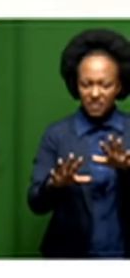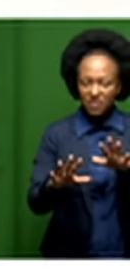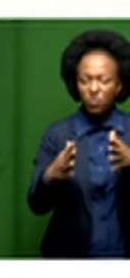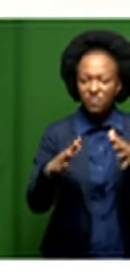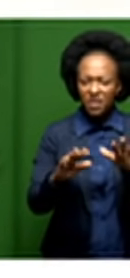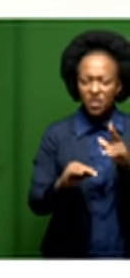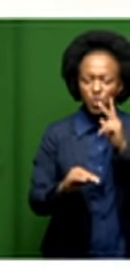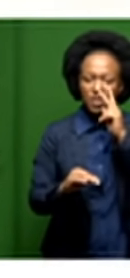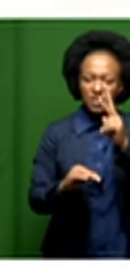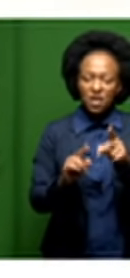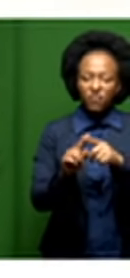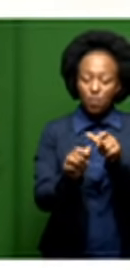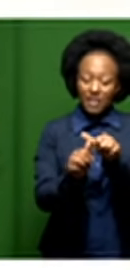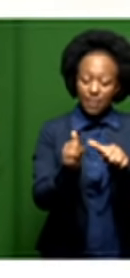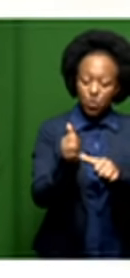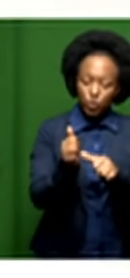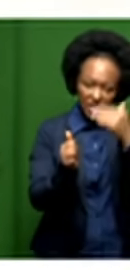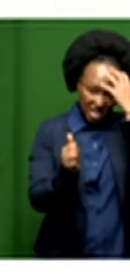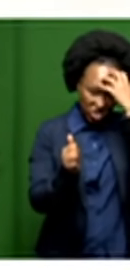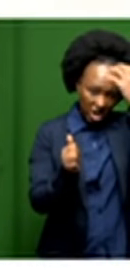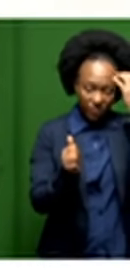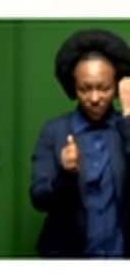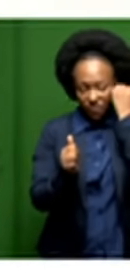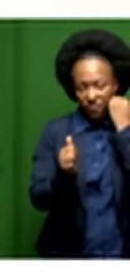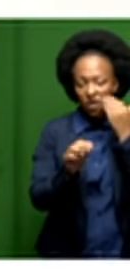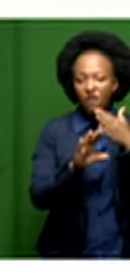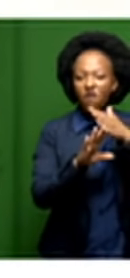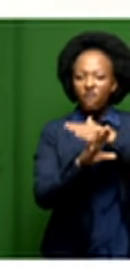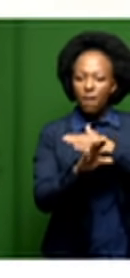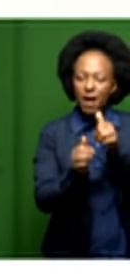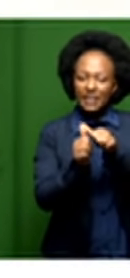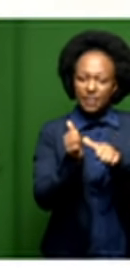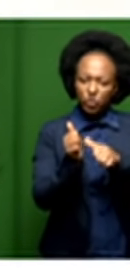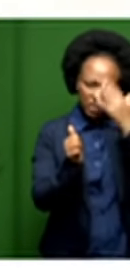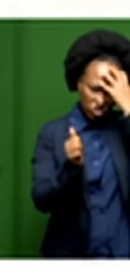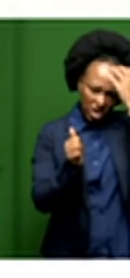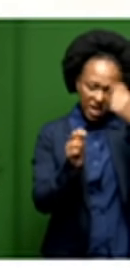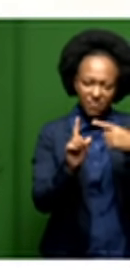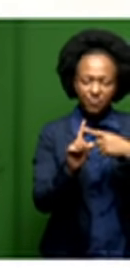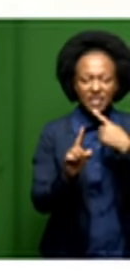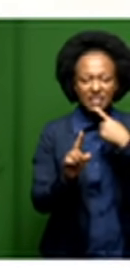see coming up from the Deputy Chief Justice or former Deputy Chief Justice was saying that, this